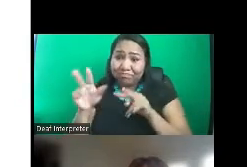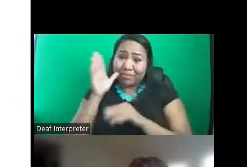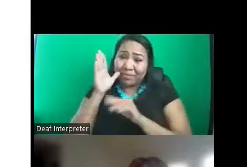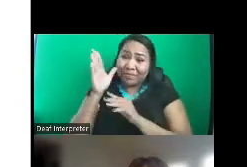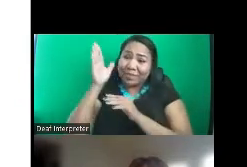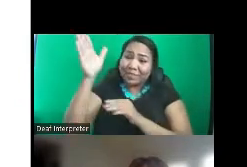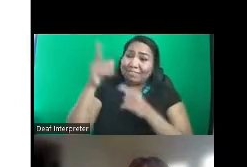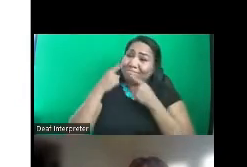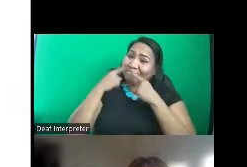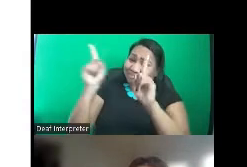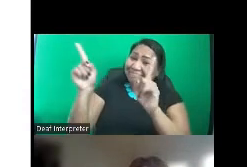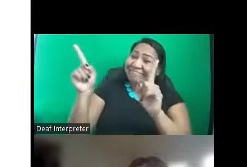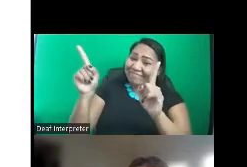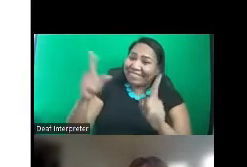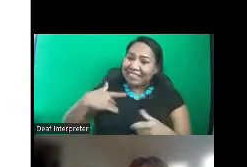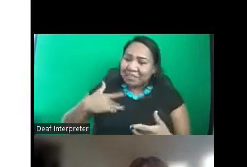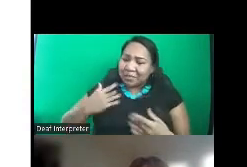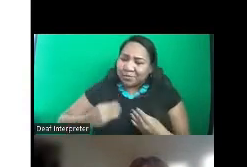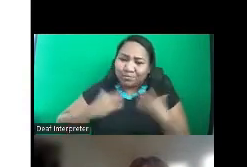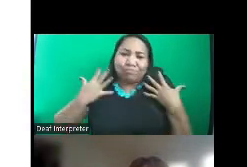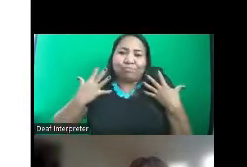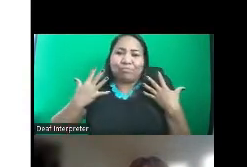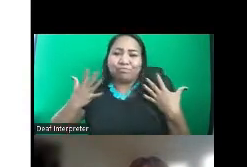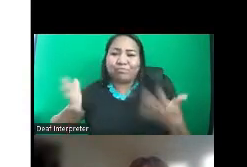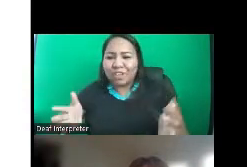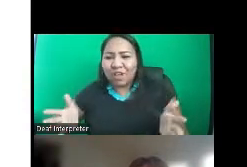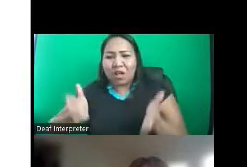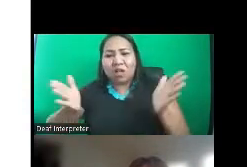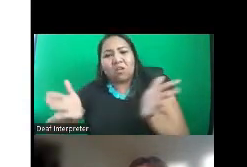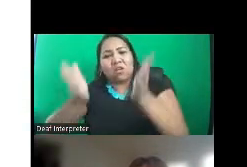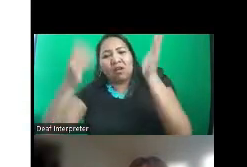we want to be done, when we don't think we can do it anymore.